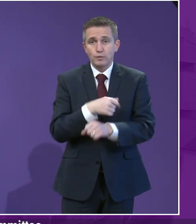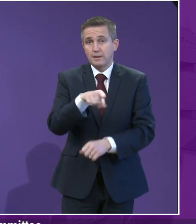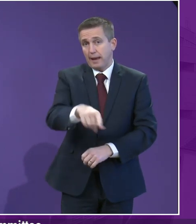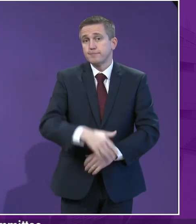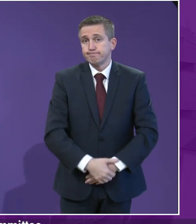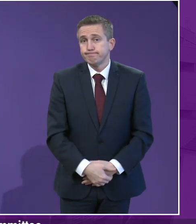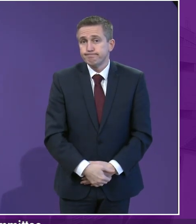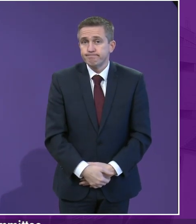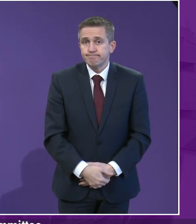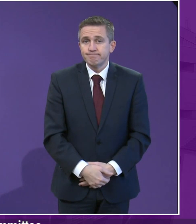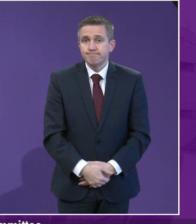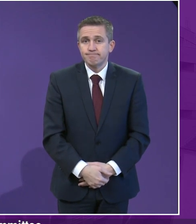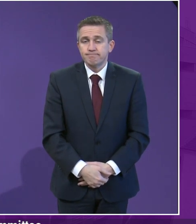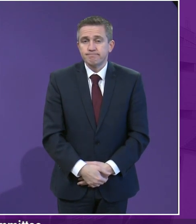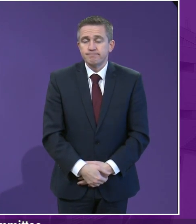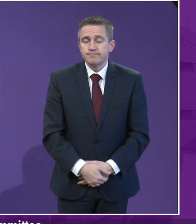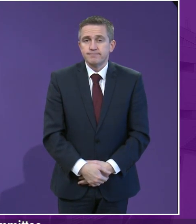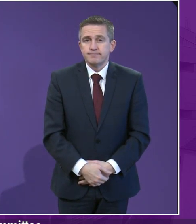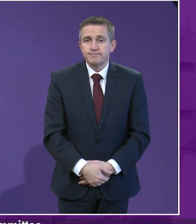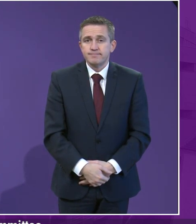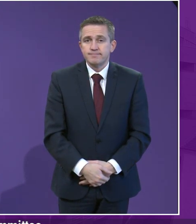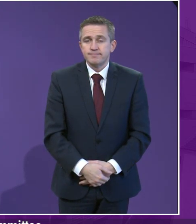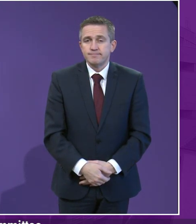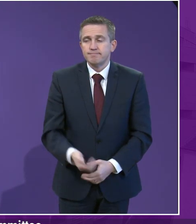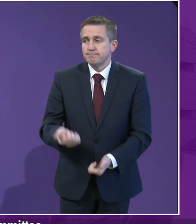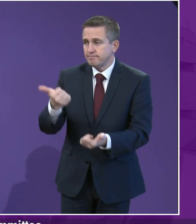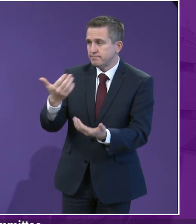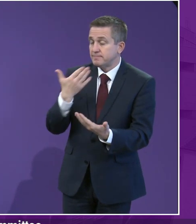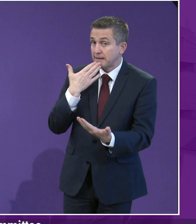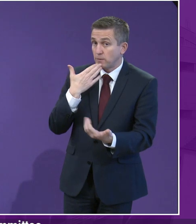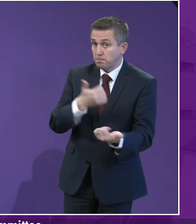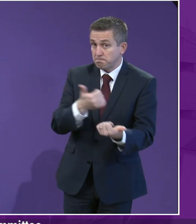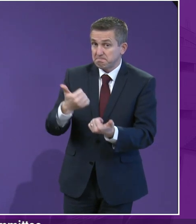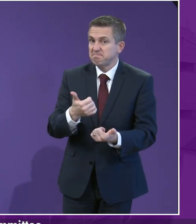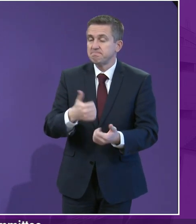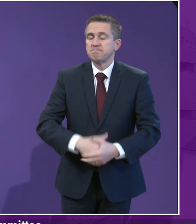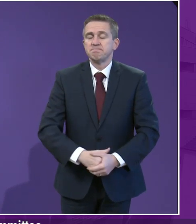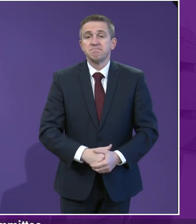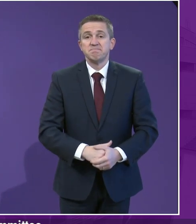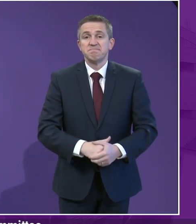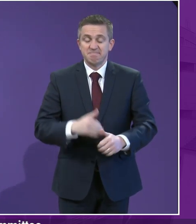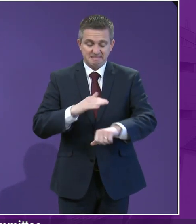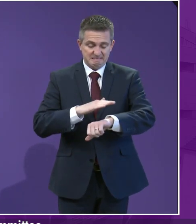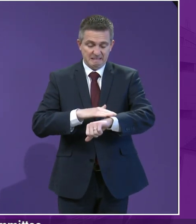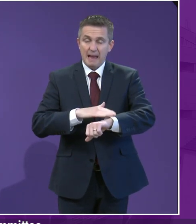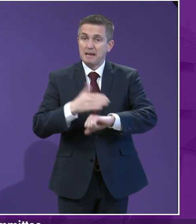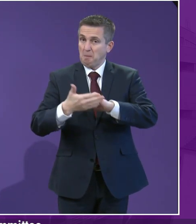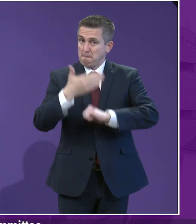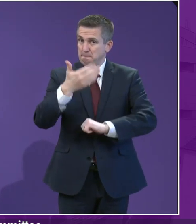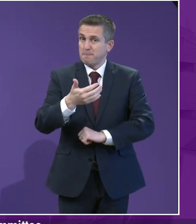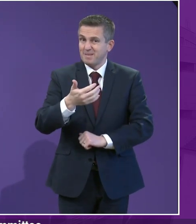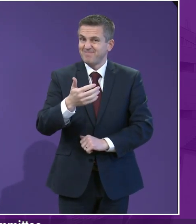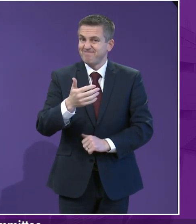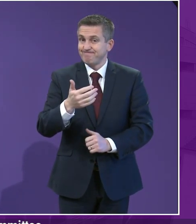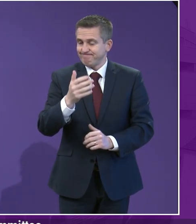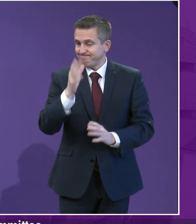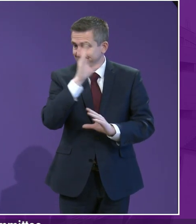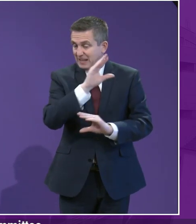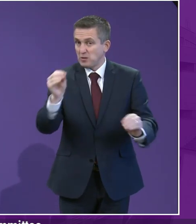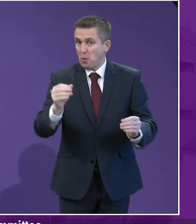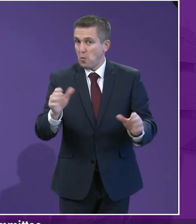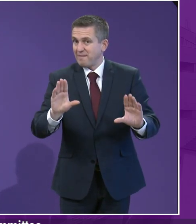Very briefly, I think the first recommendation of the blueprint is a very good one on the role